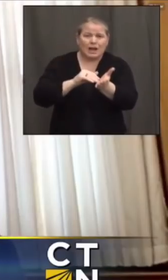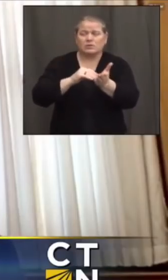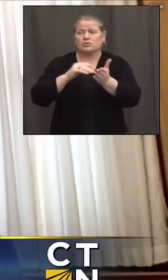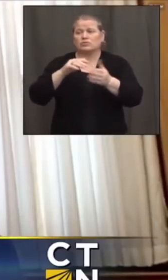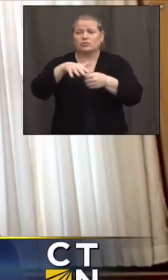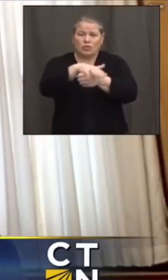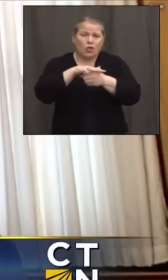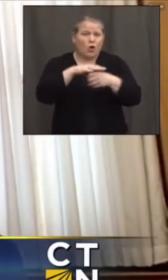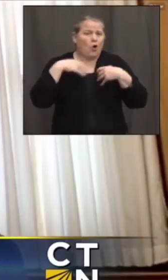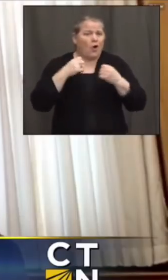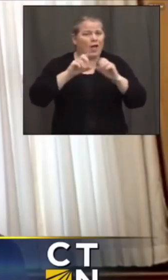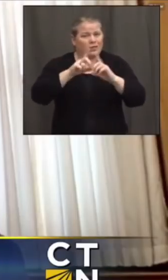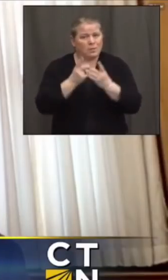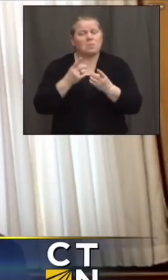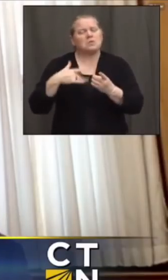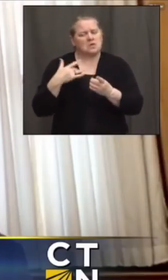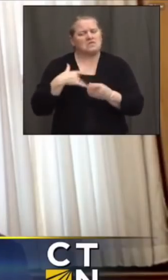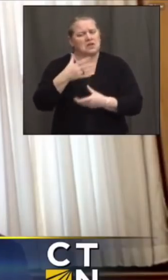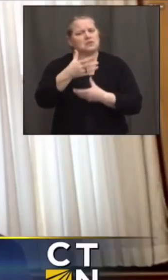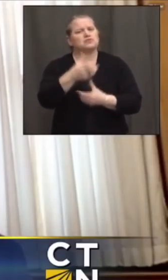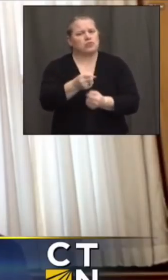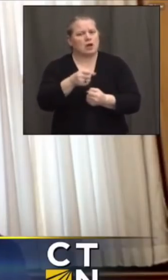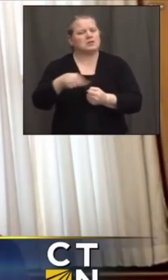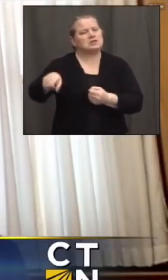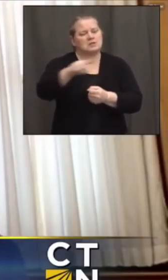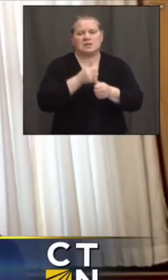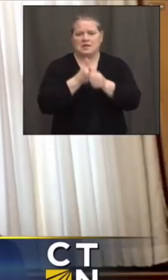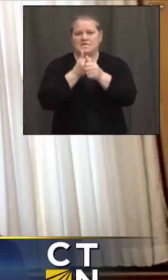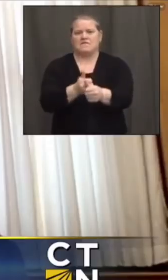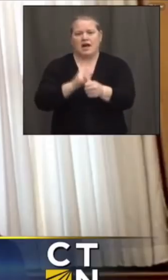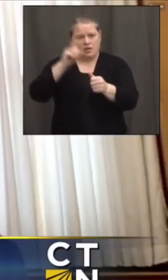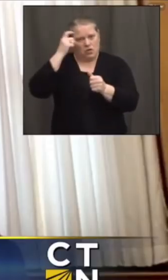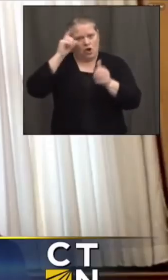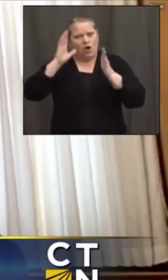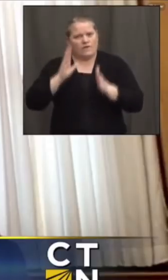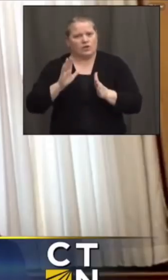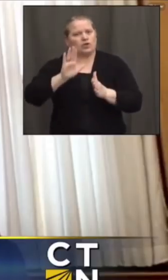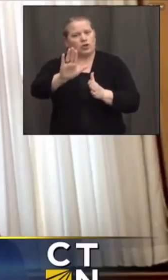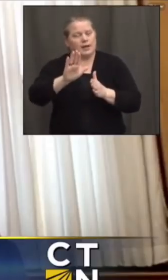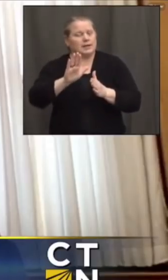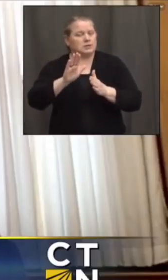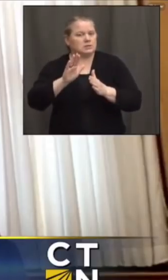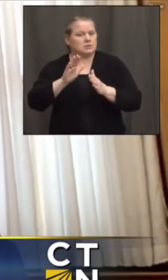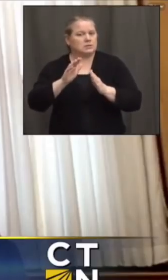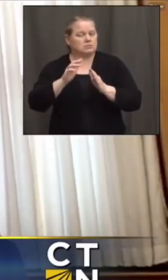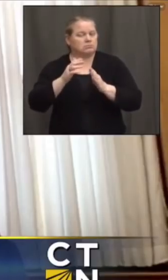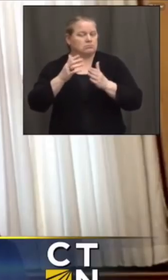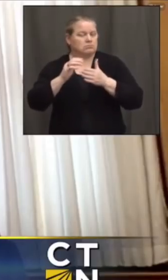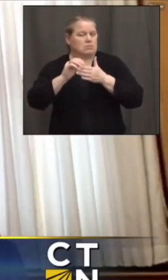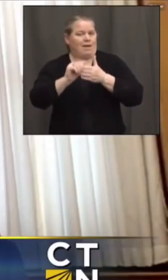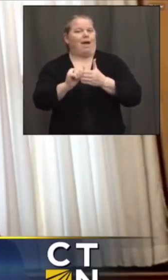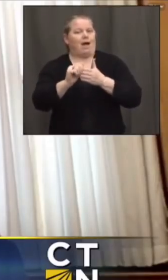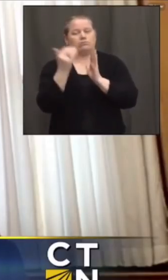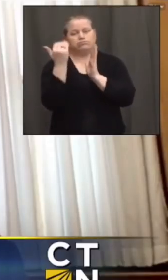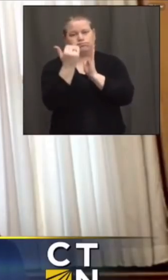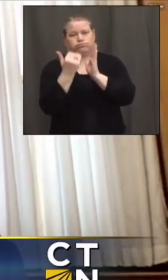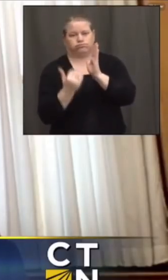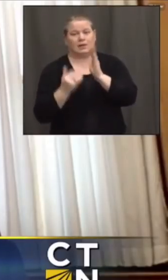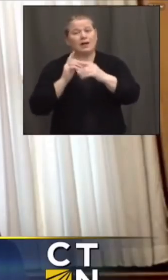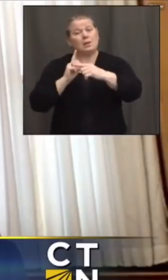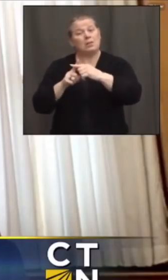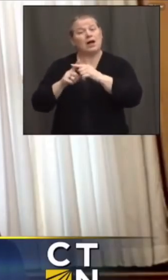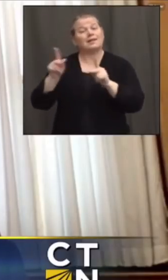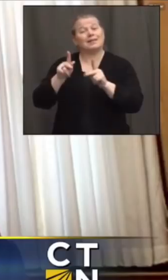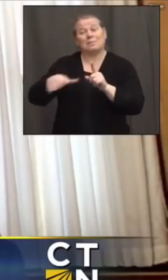health departments, that they're vaccinating in line with the governor's guidance, and trust in the people of Connecticut, too, that they understand the prioritization, why